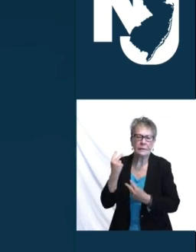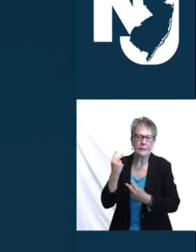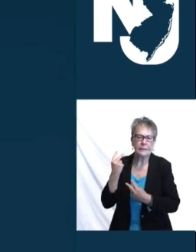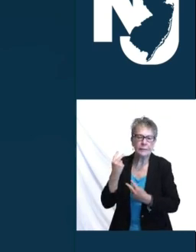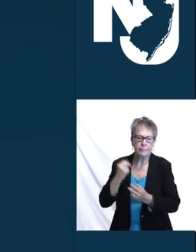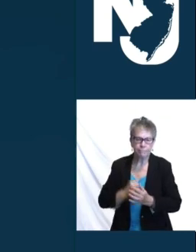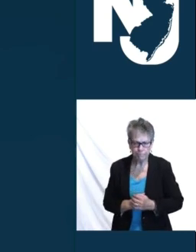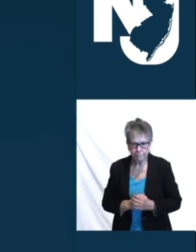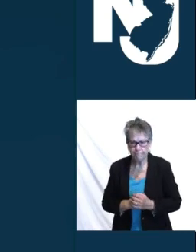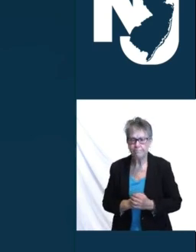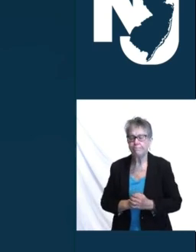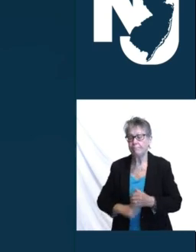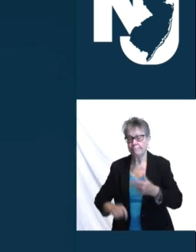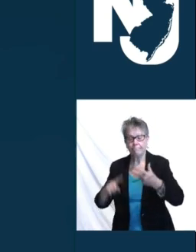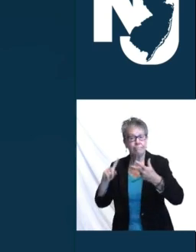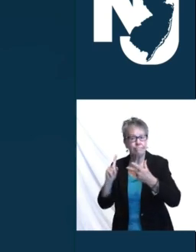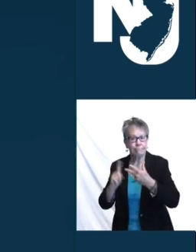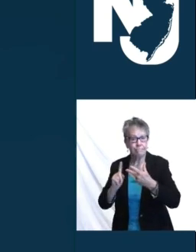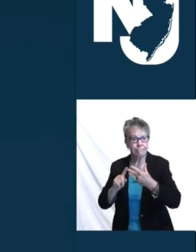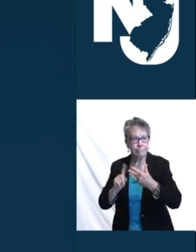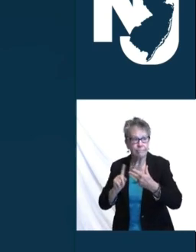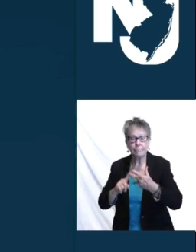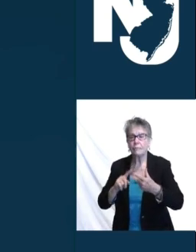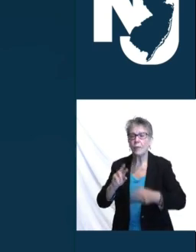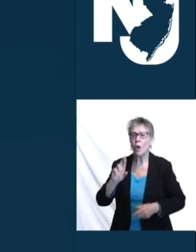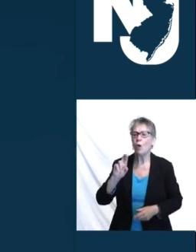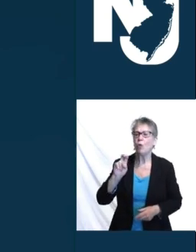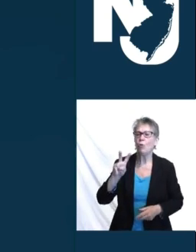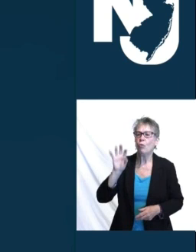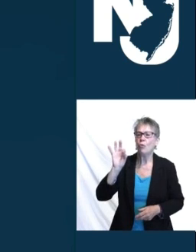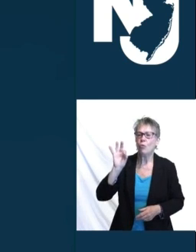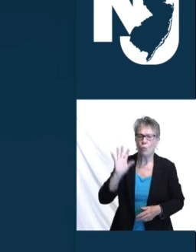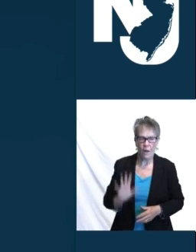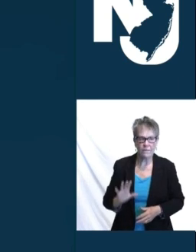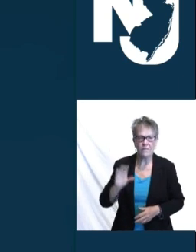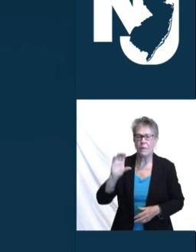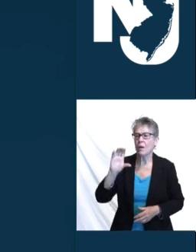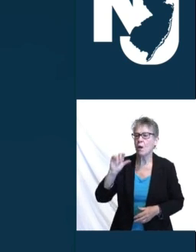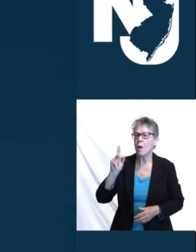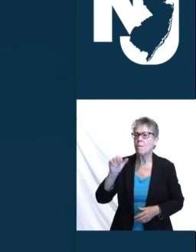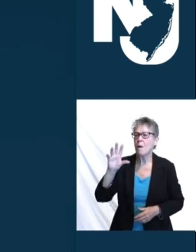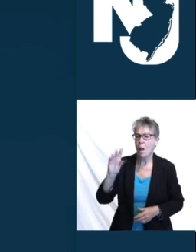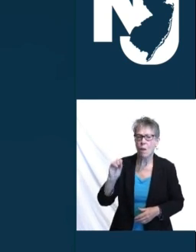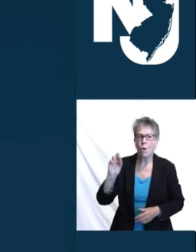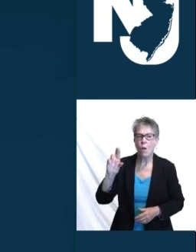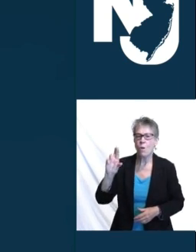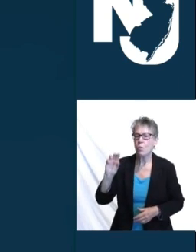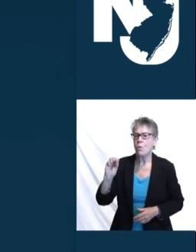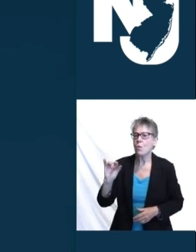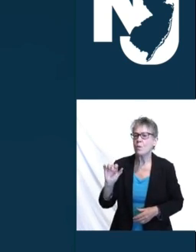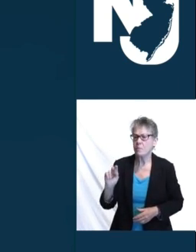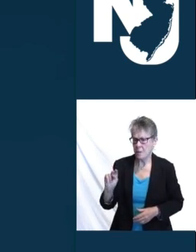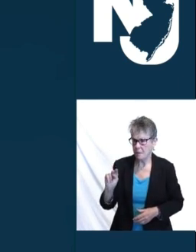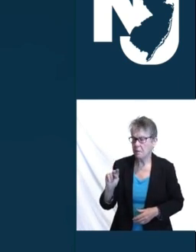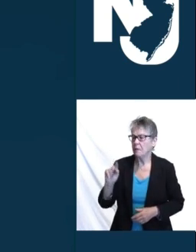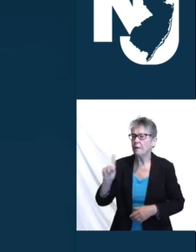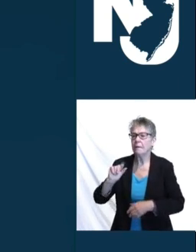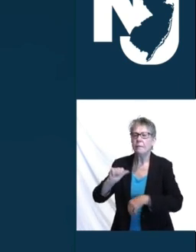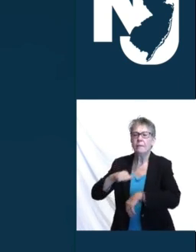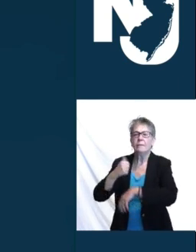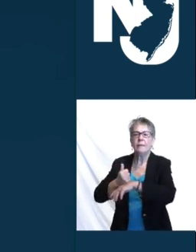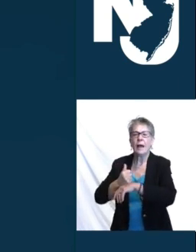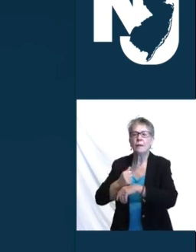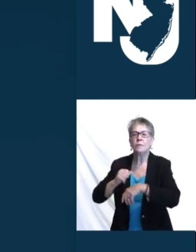this Monday, we pray for the Reverend Carmelo Roman, a founding member of Newark's Temple Rock of